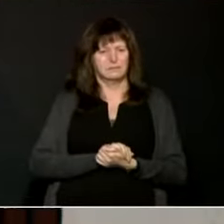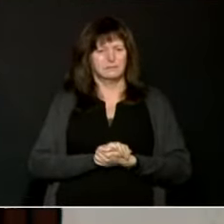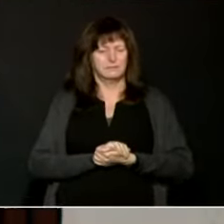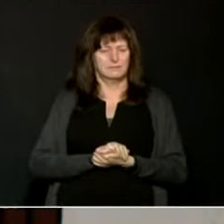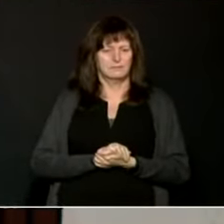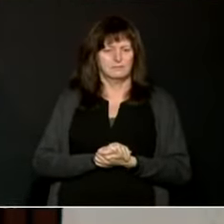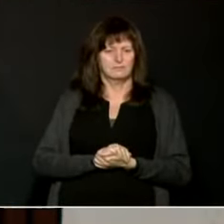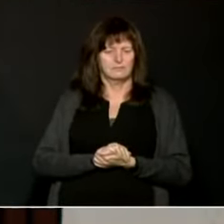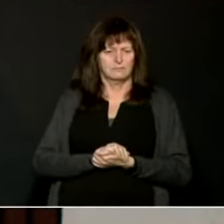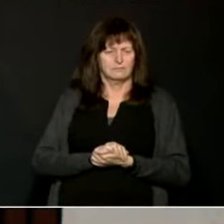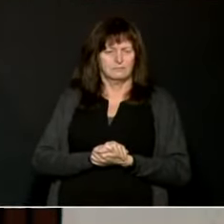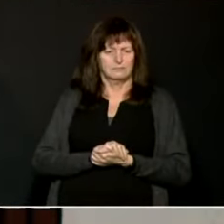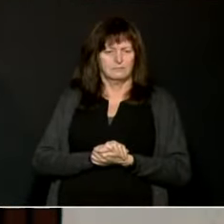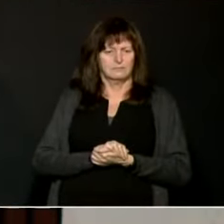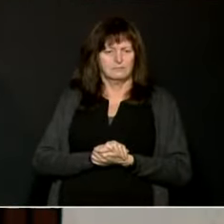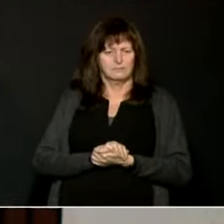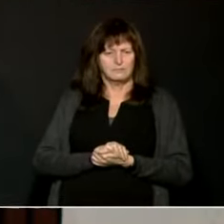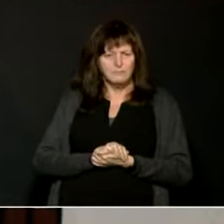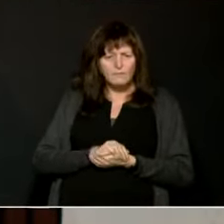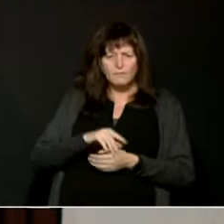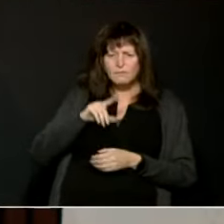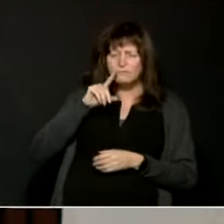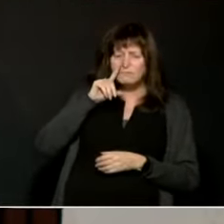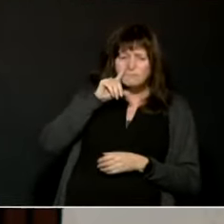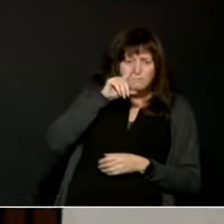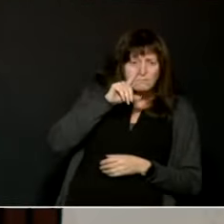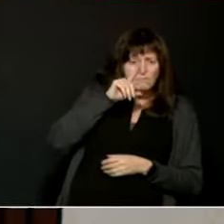With respect to testing, we're reporting